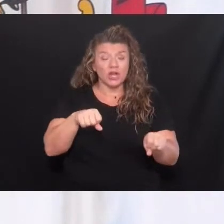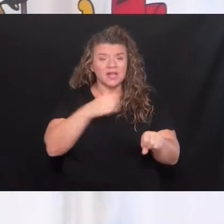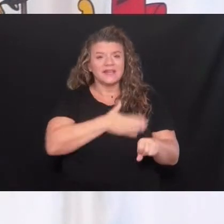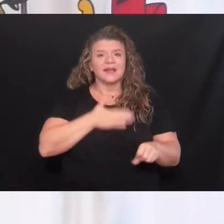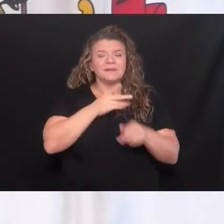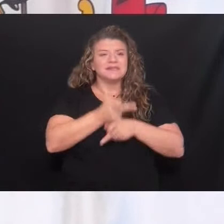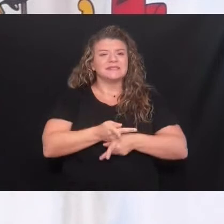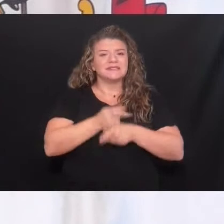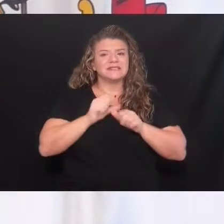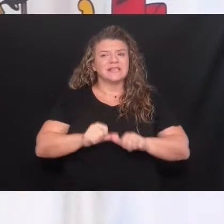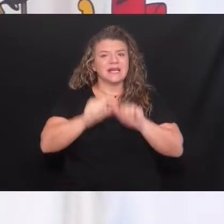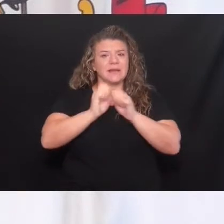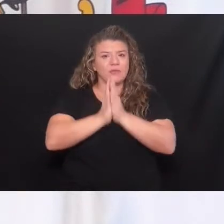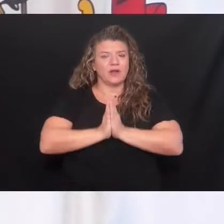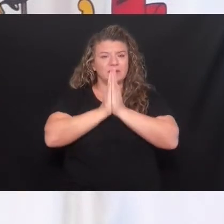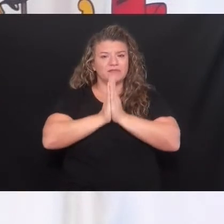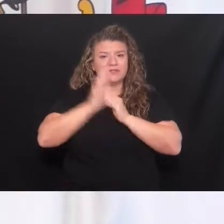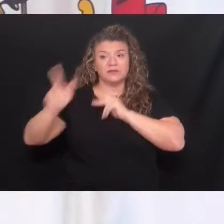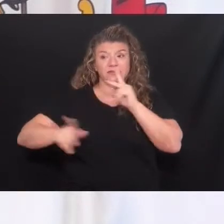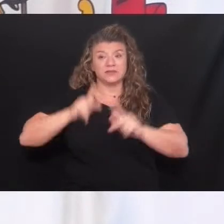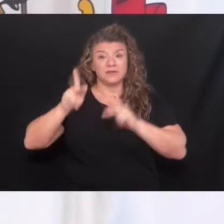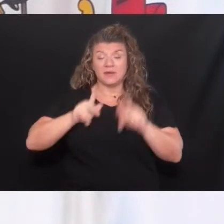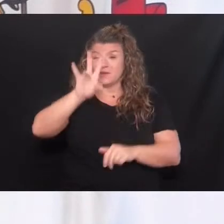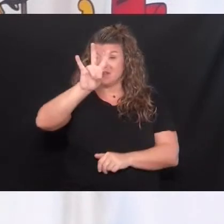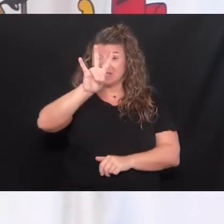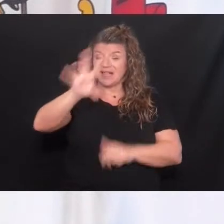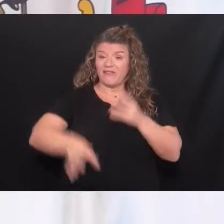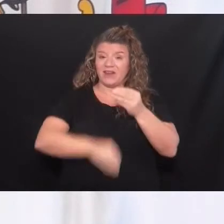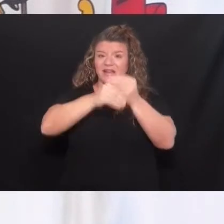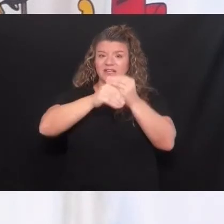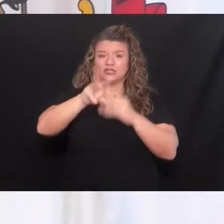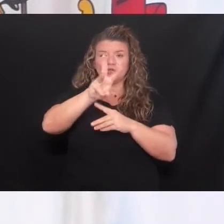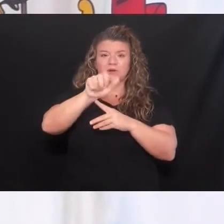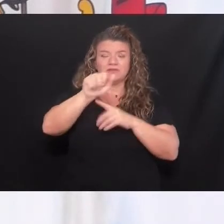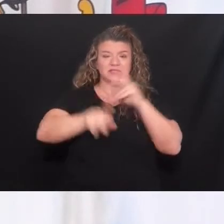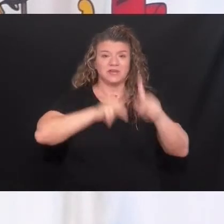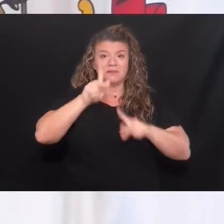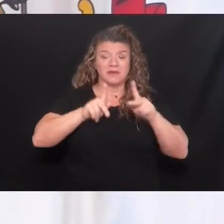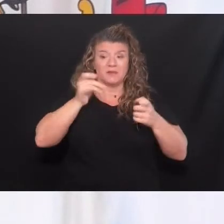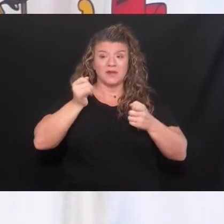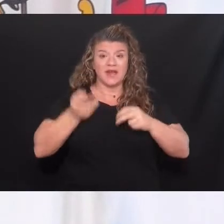these people in prayer. 7 additional West Virginians, up to